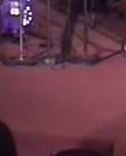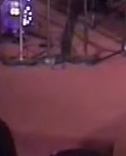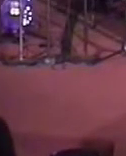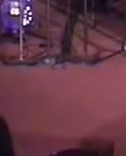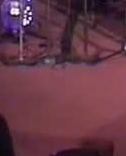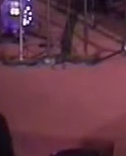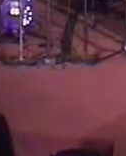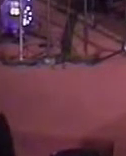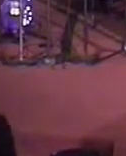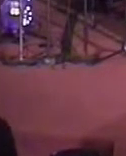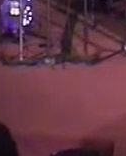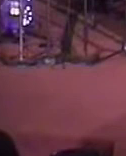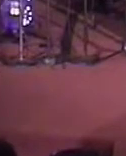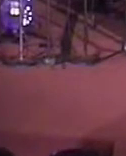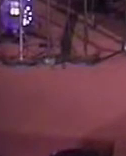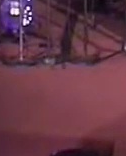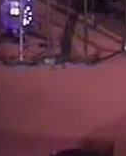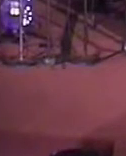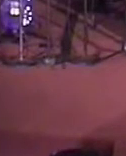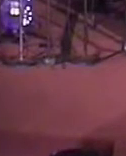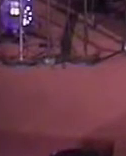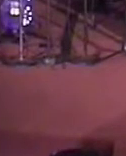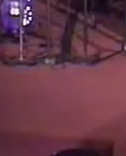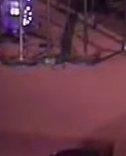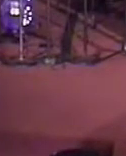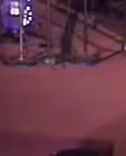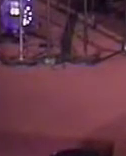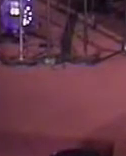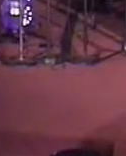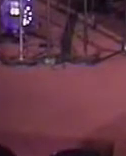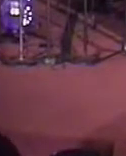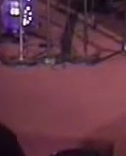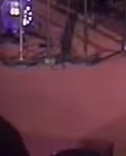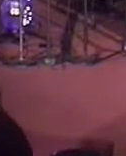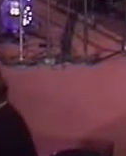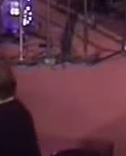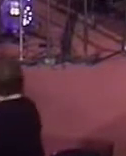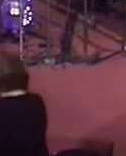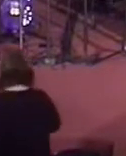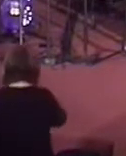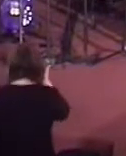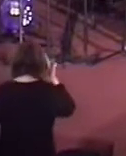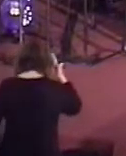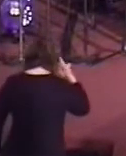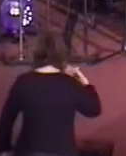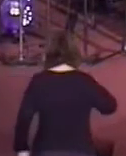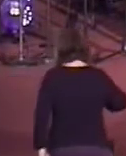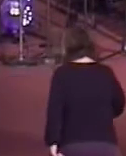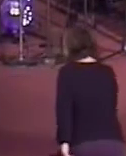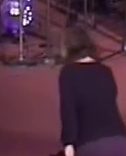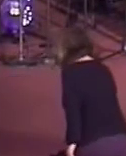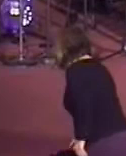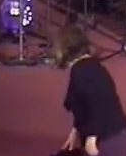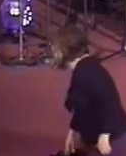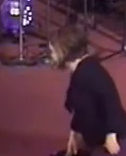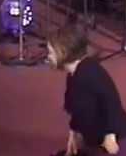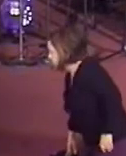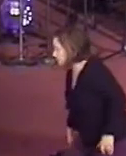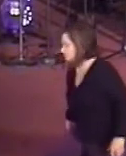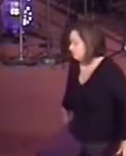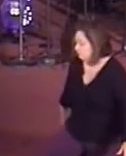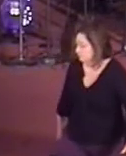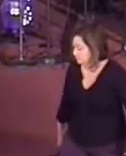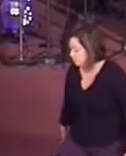and 7 years shall pass over you, till you know that the Most High God gives